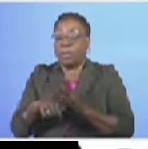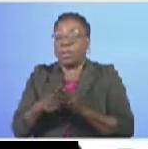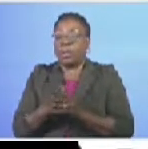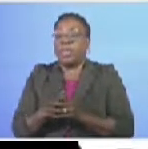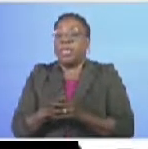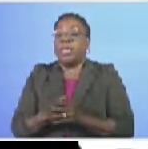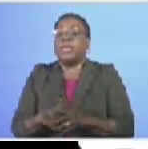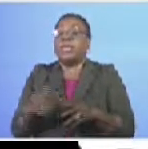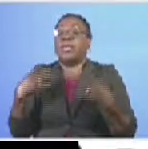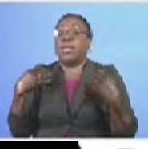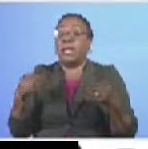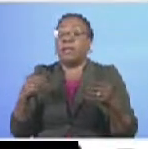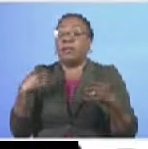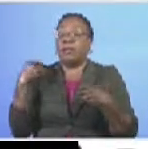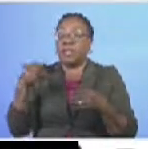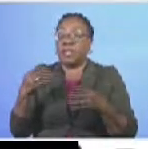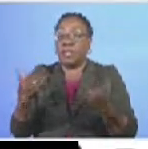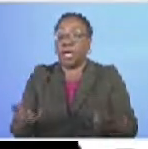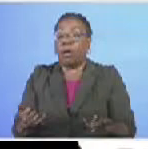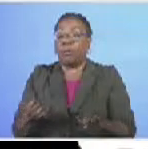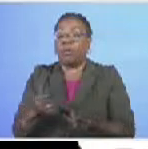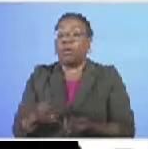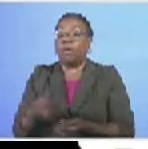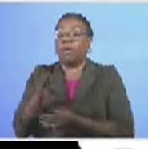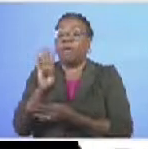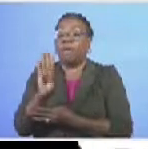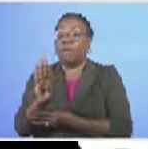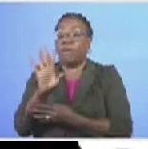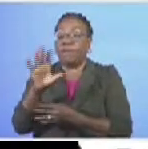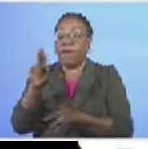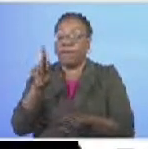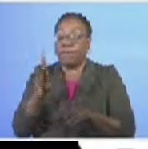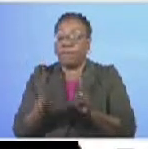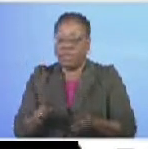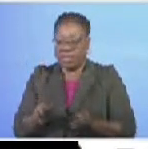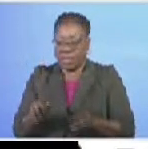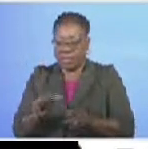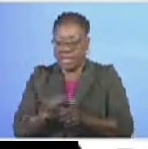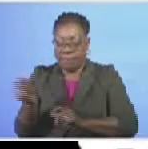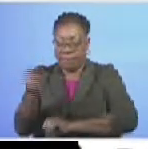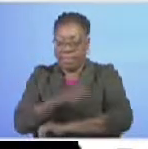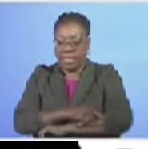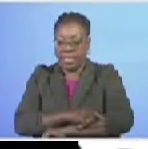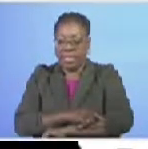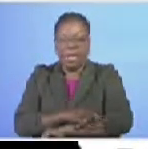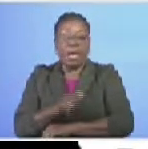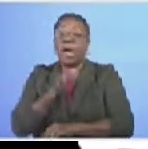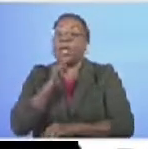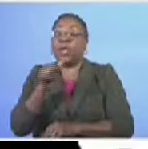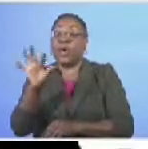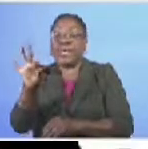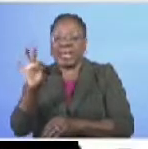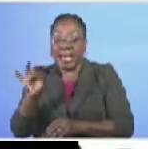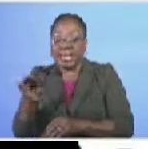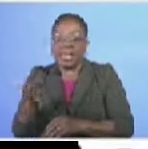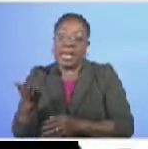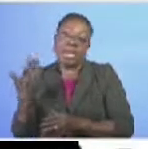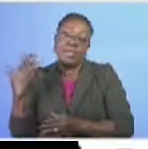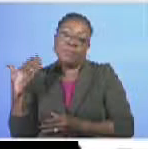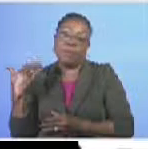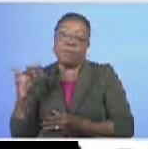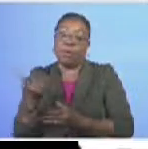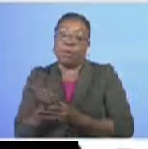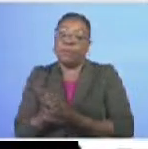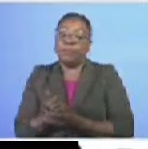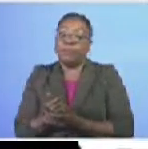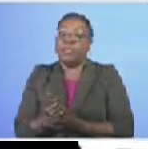that health officials now record 45 cases daily instead of the previous 90 cases per day. Over the past few days, health